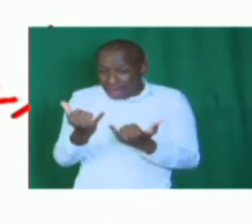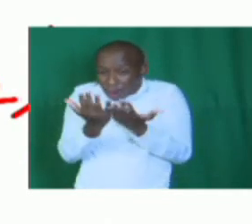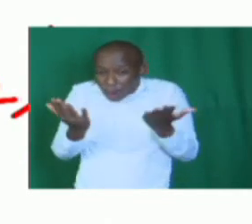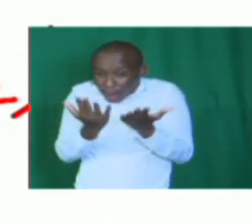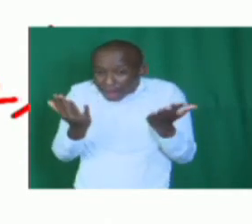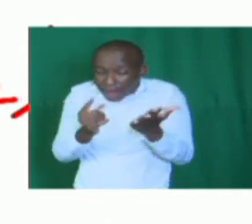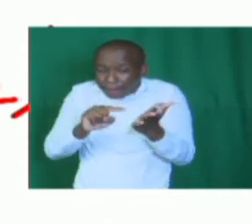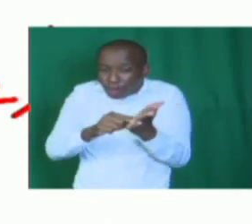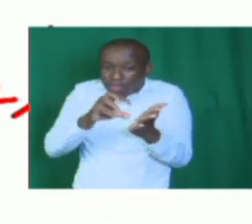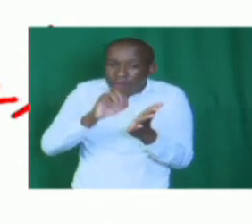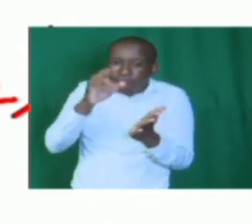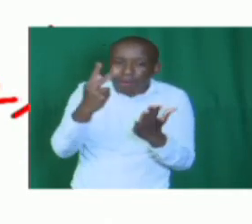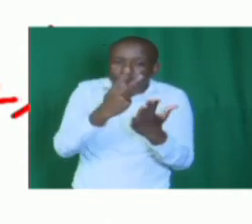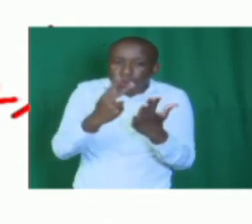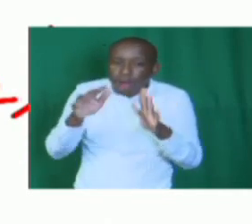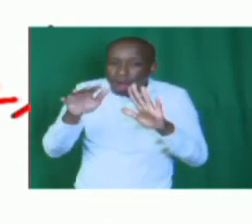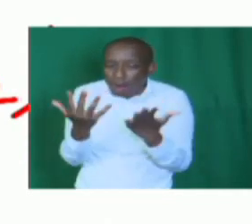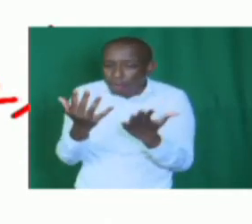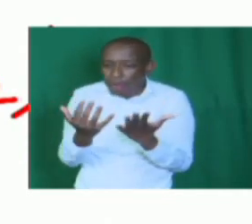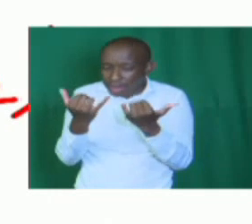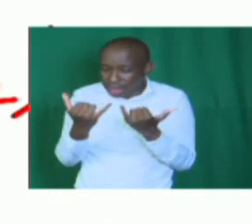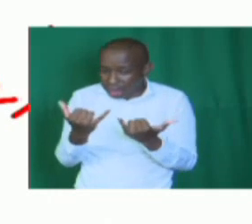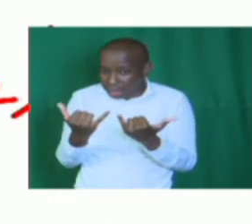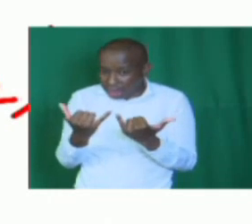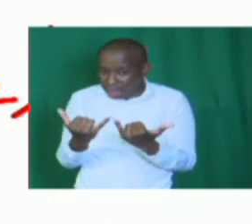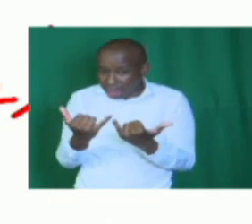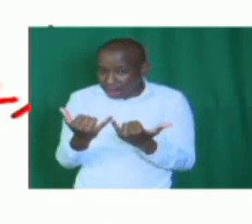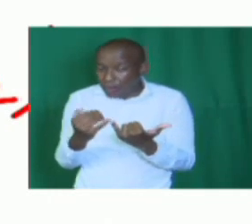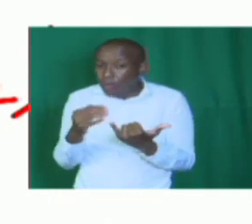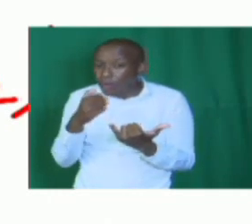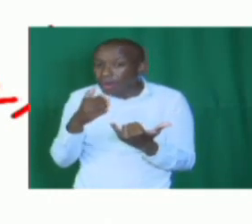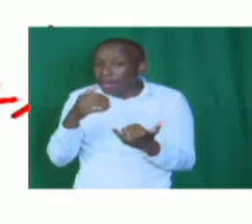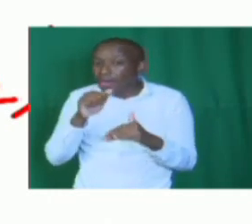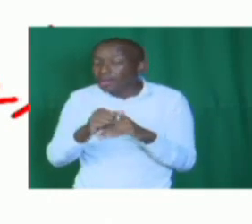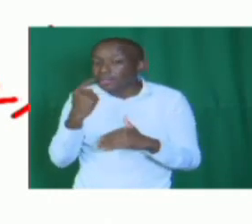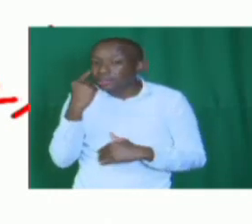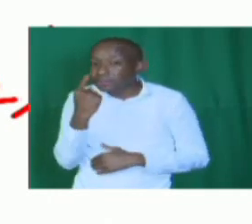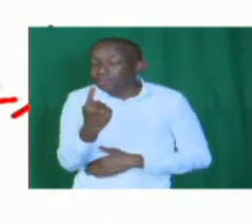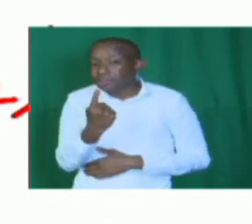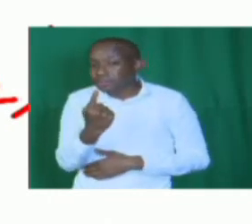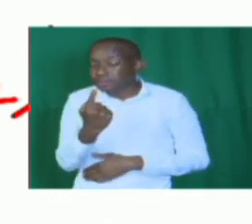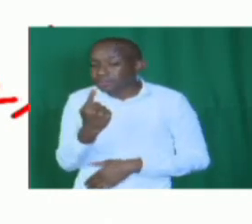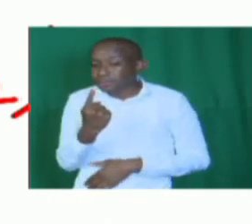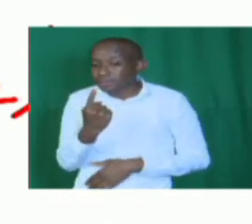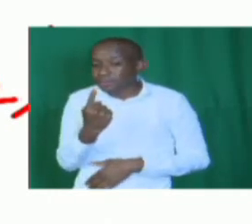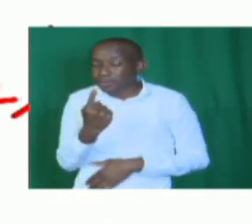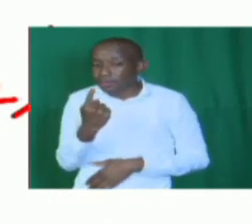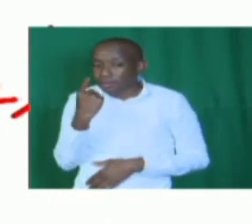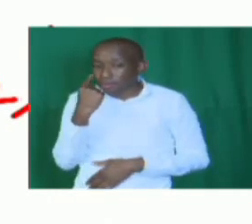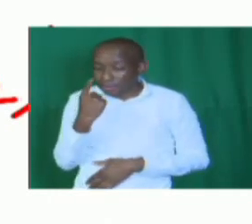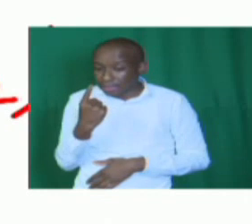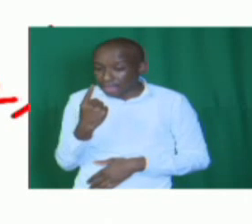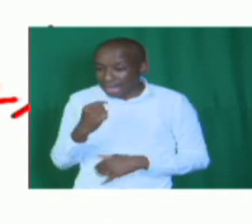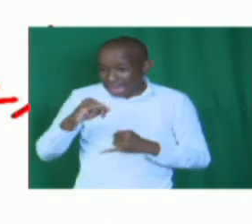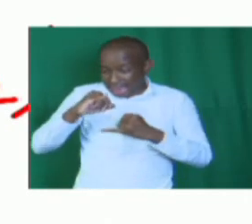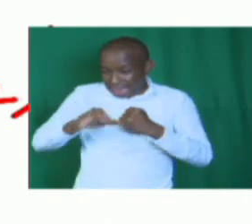are. You are going you're going to be able to see that actually in this